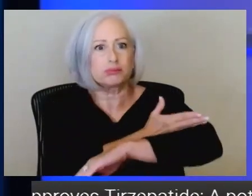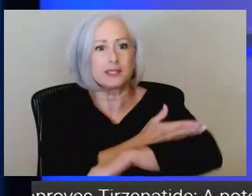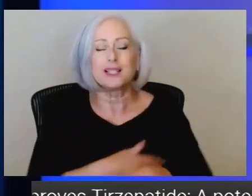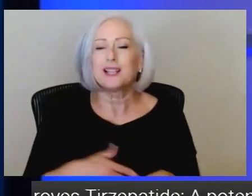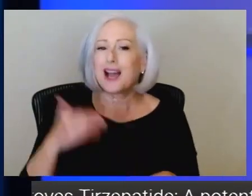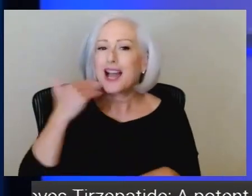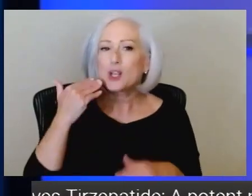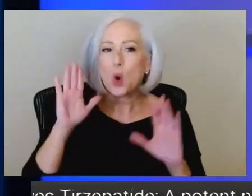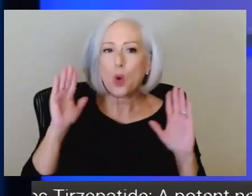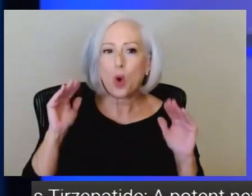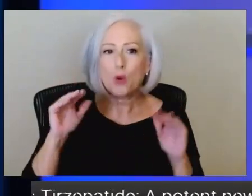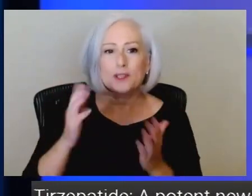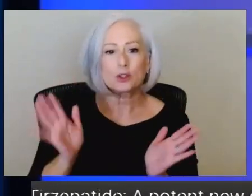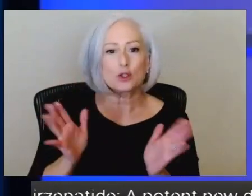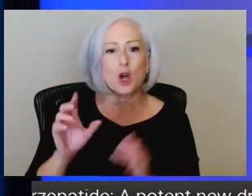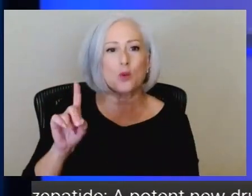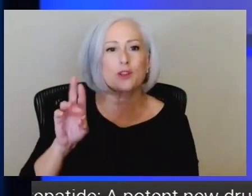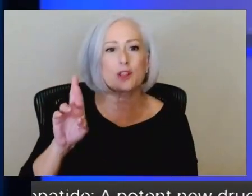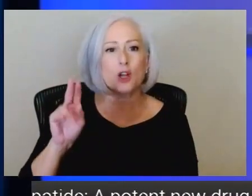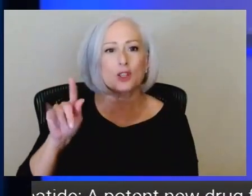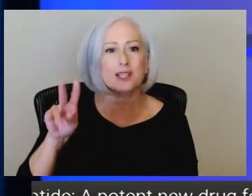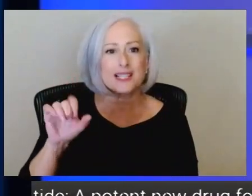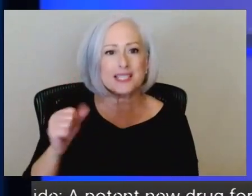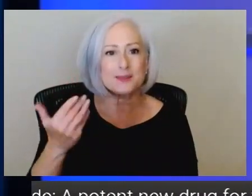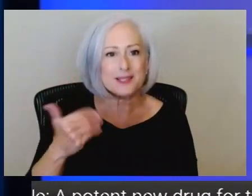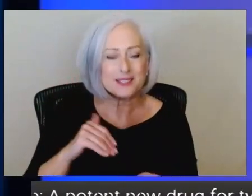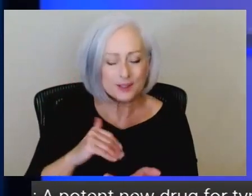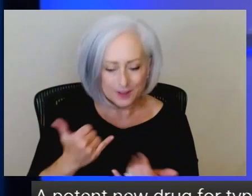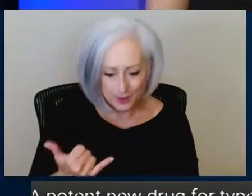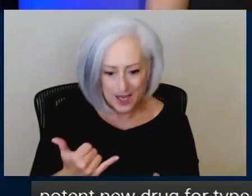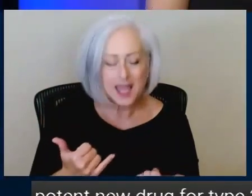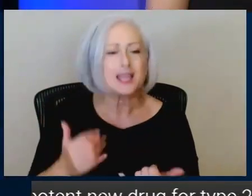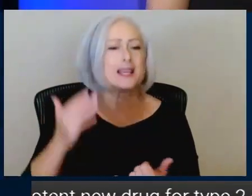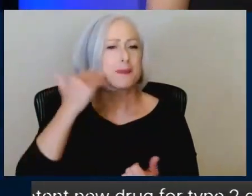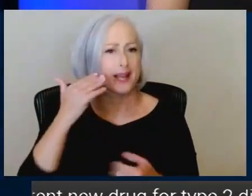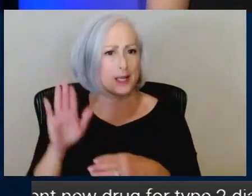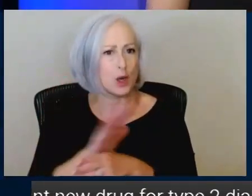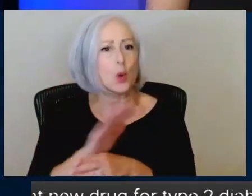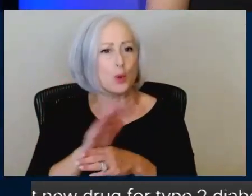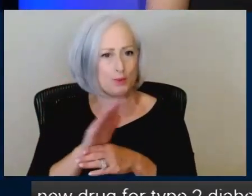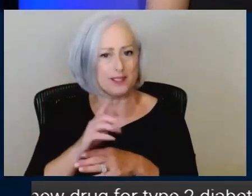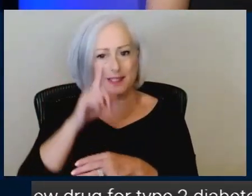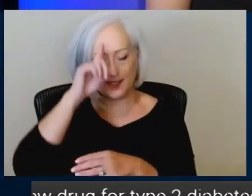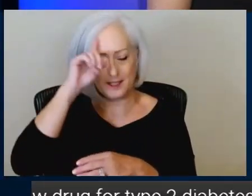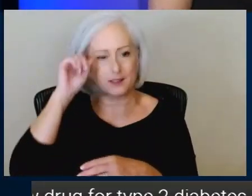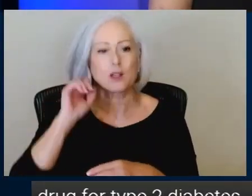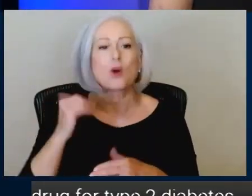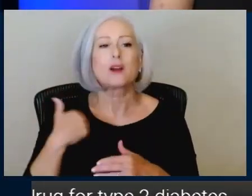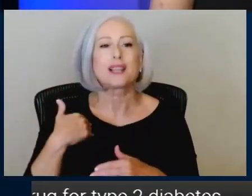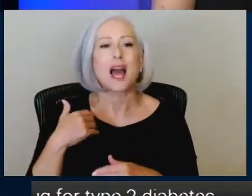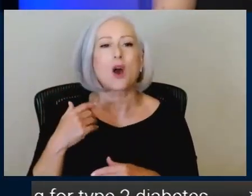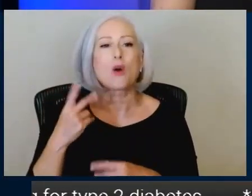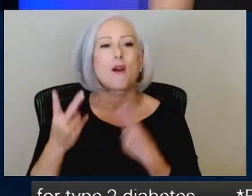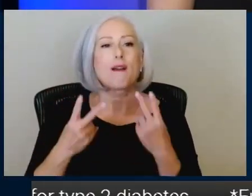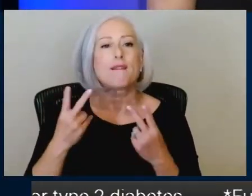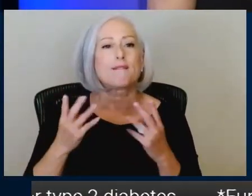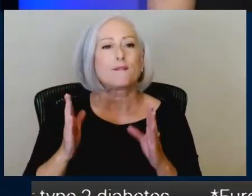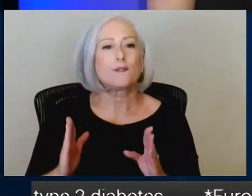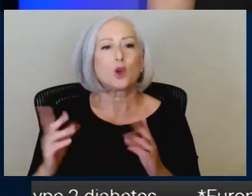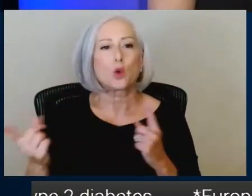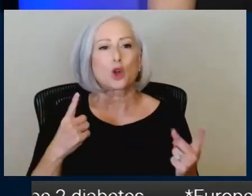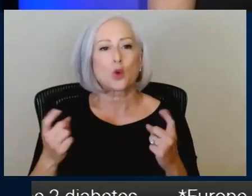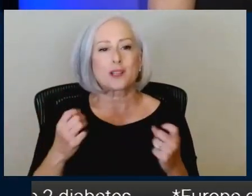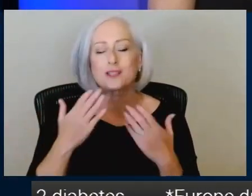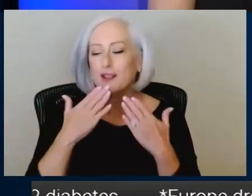today, but I know he is busy in the OR with Evelyn. So we're going to get to a couple of viewer questions. And Alexis, thanks so much for that